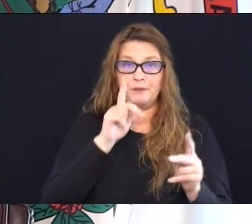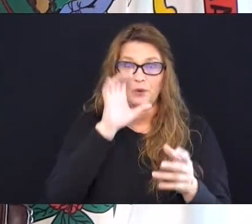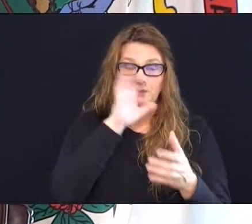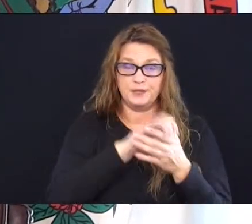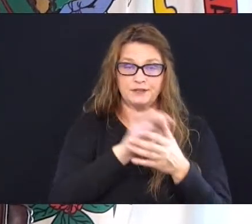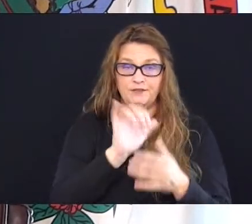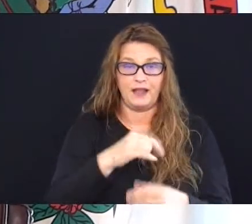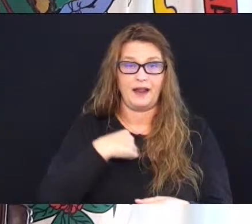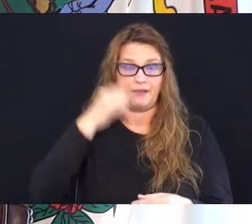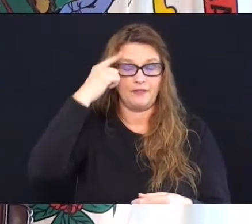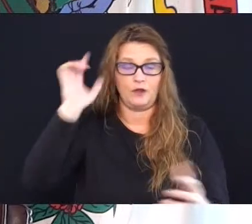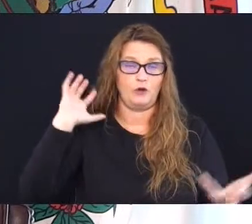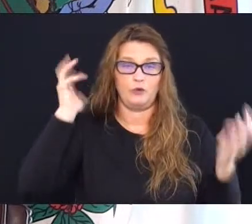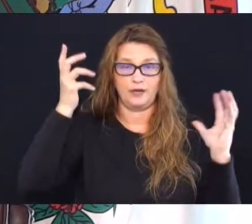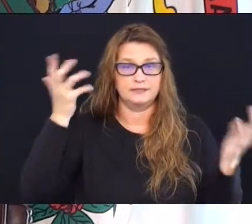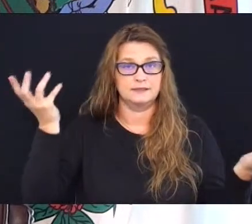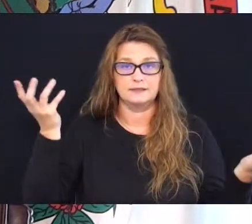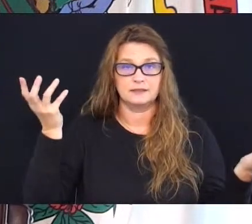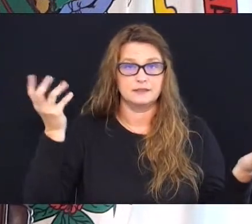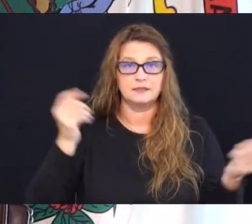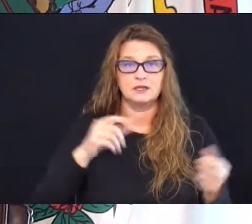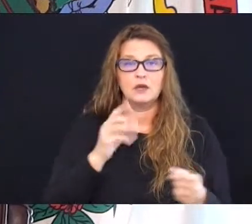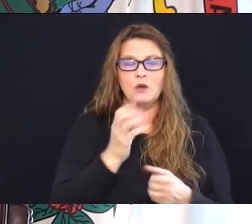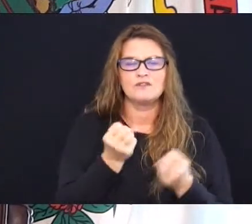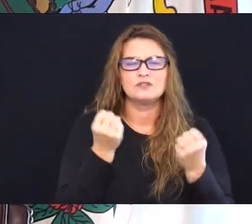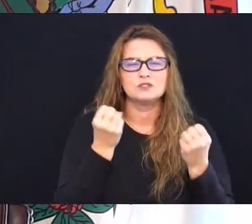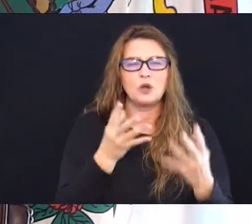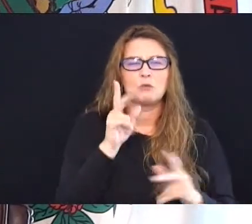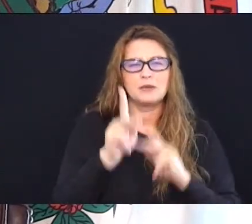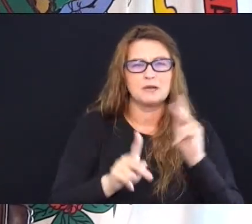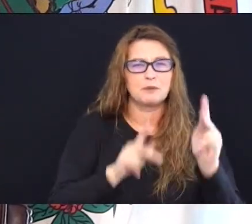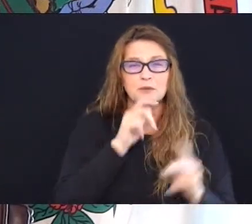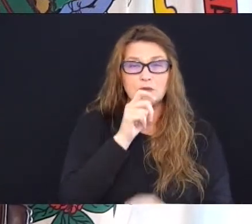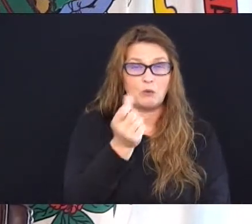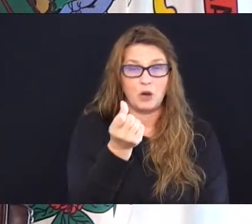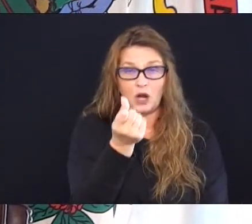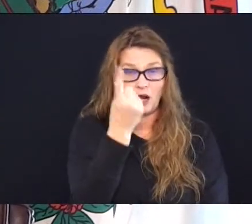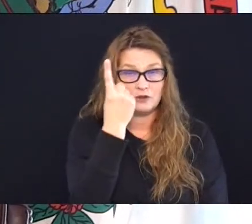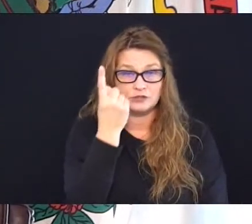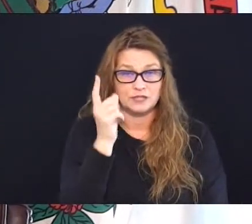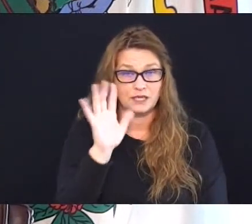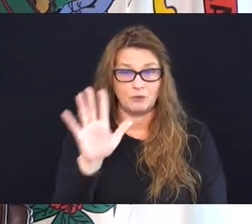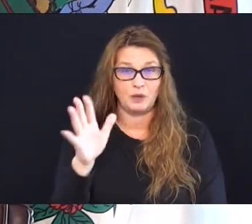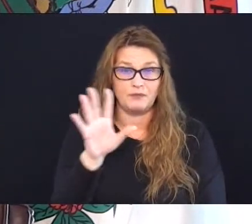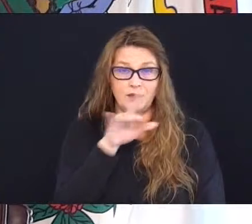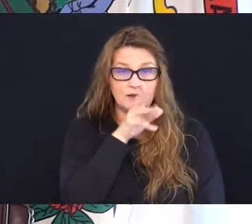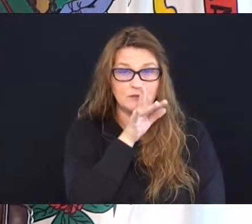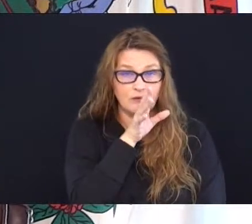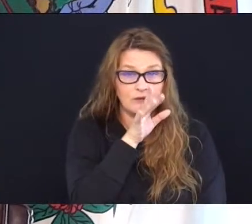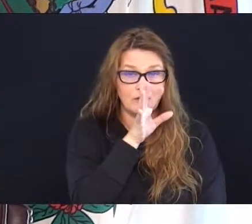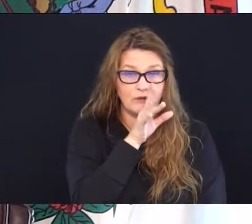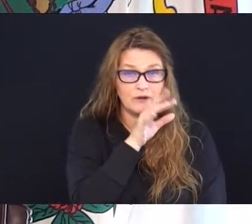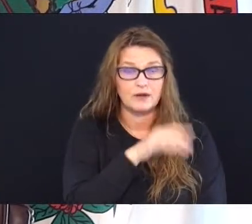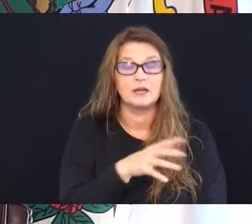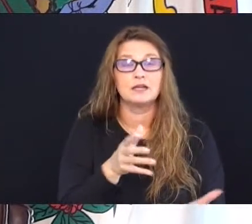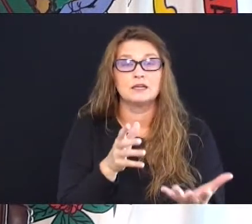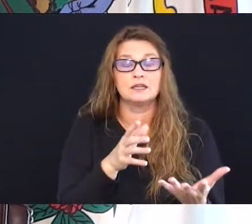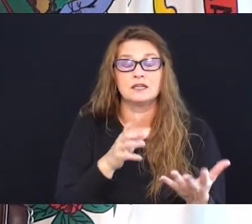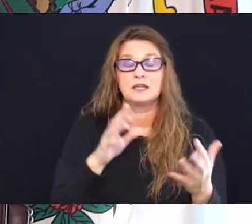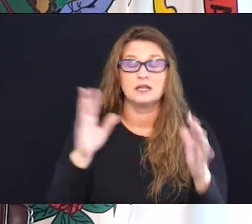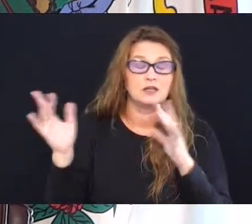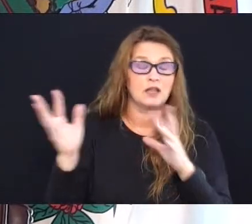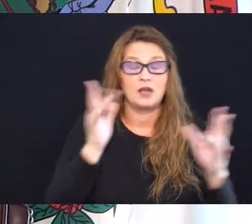to it. You got a bunch of people that don't have one clue in the world what they're talking about, and they run through the